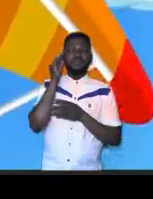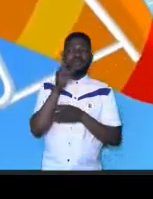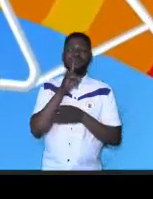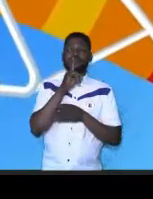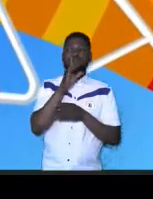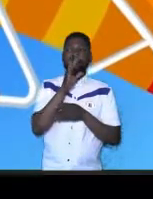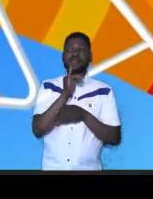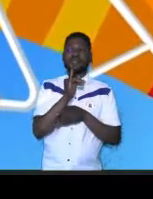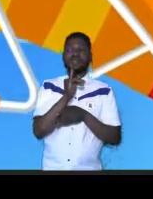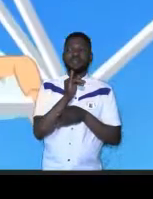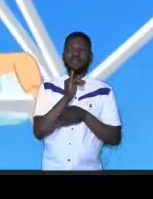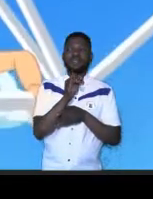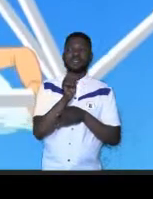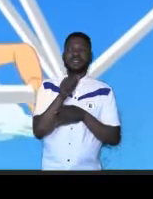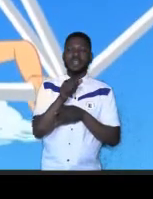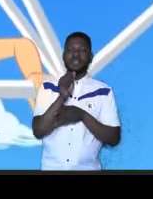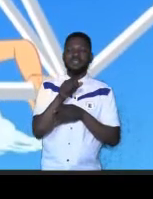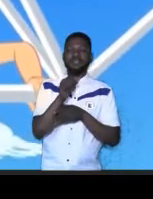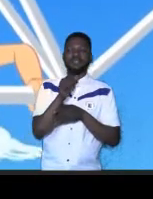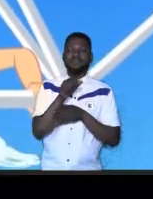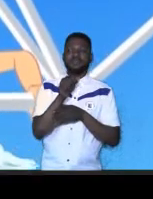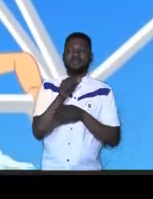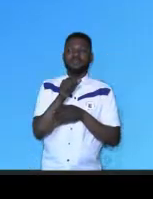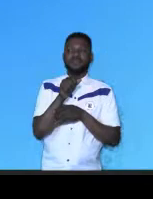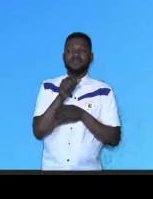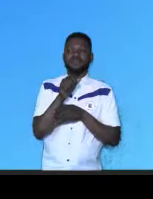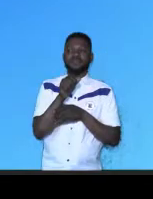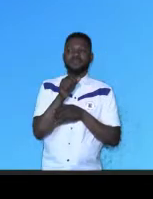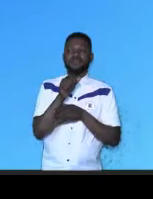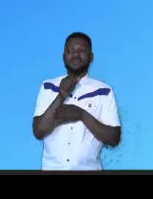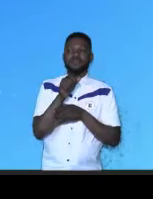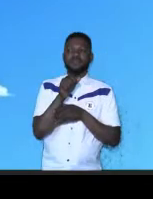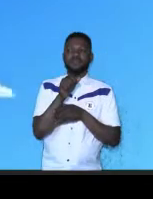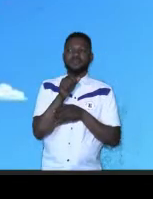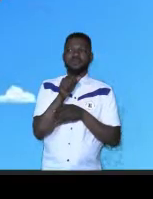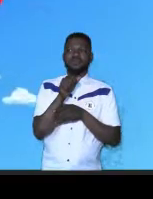experience. Really? Yes.